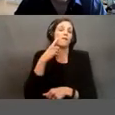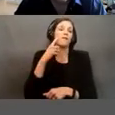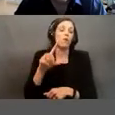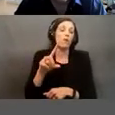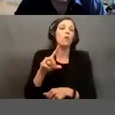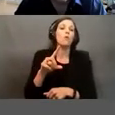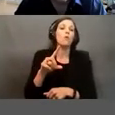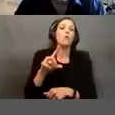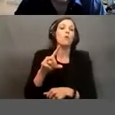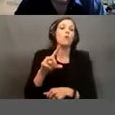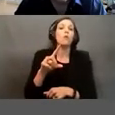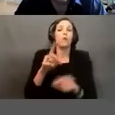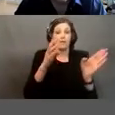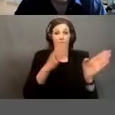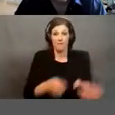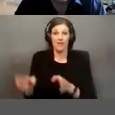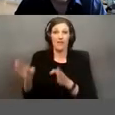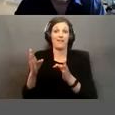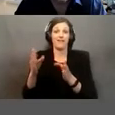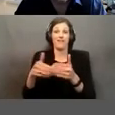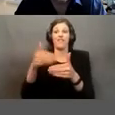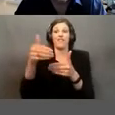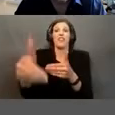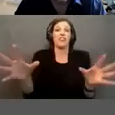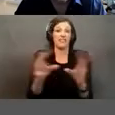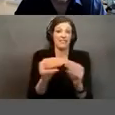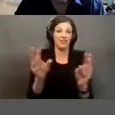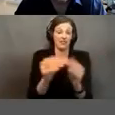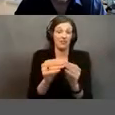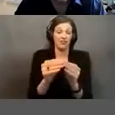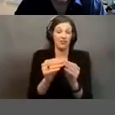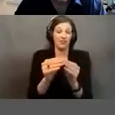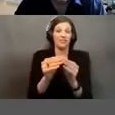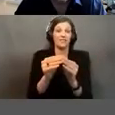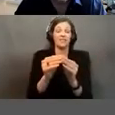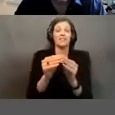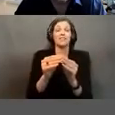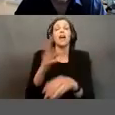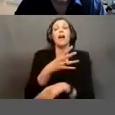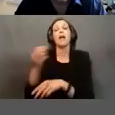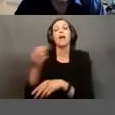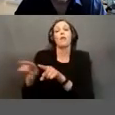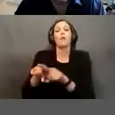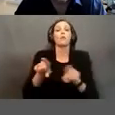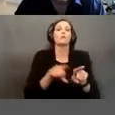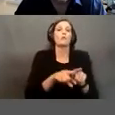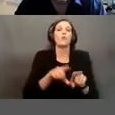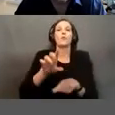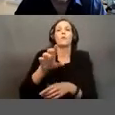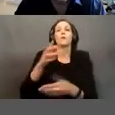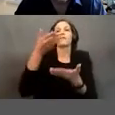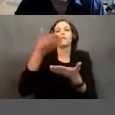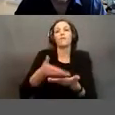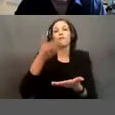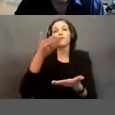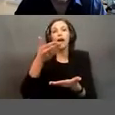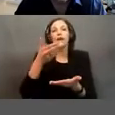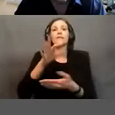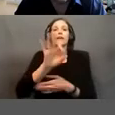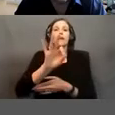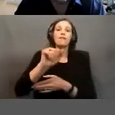only the planning of our next session like this, but also for facts at a glance sheets and